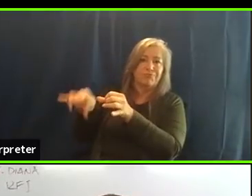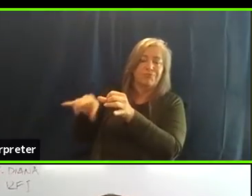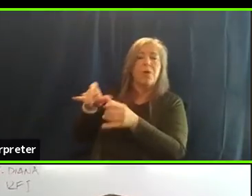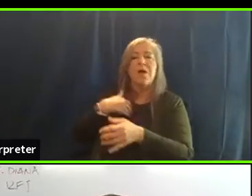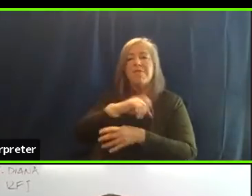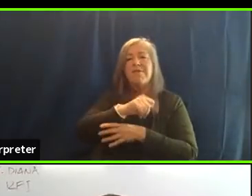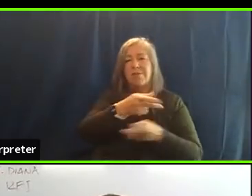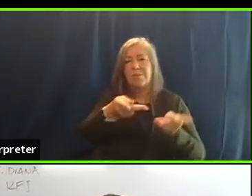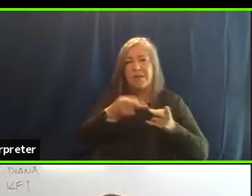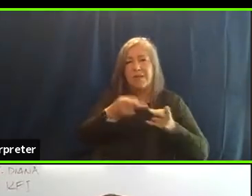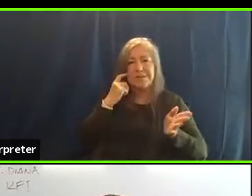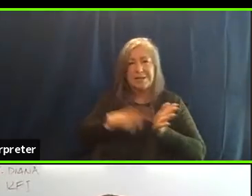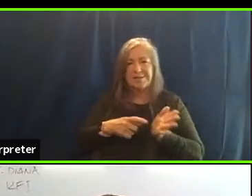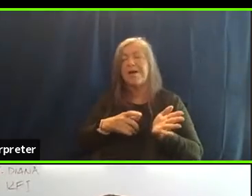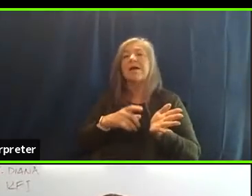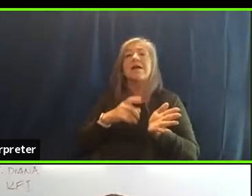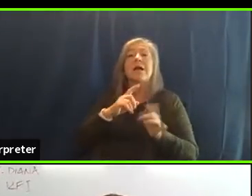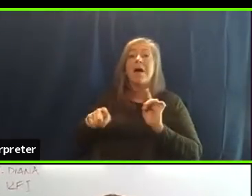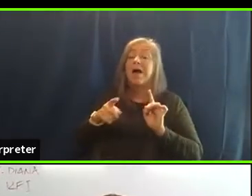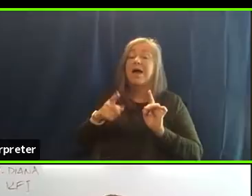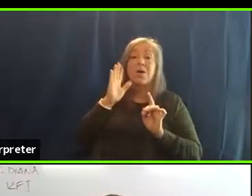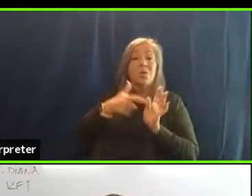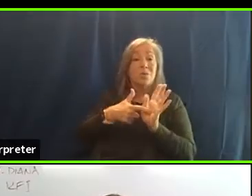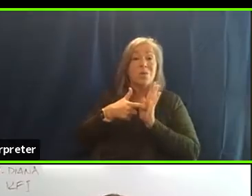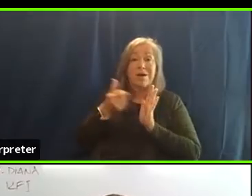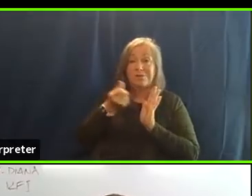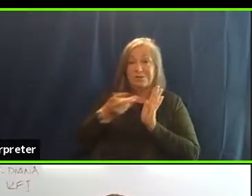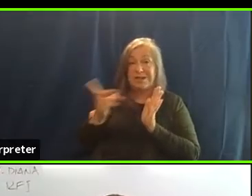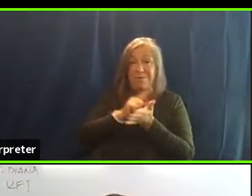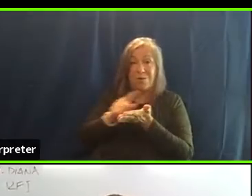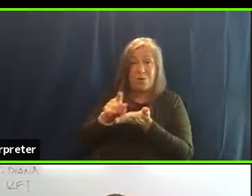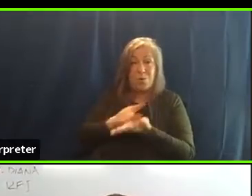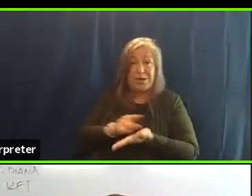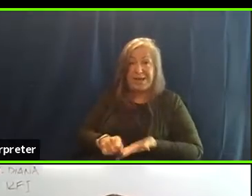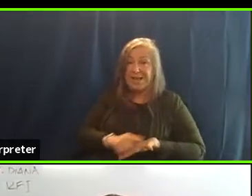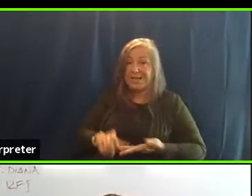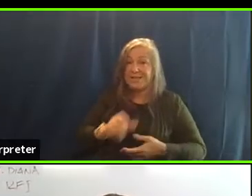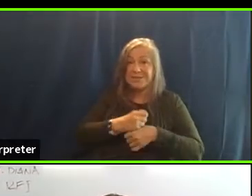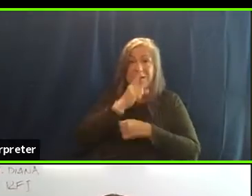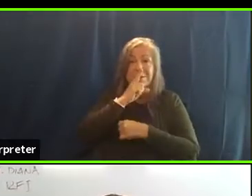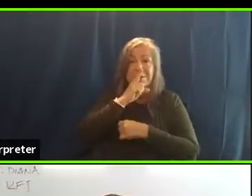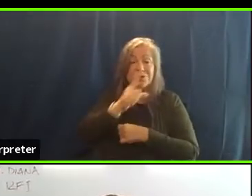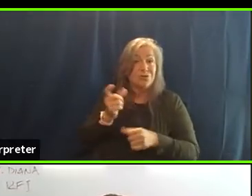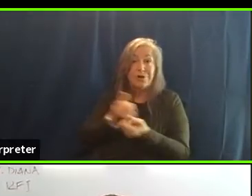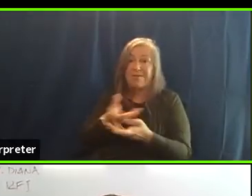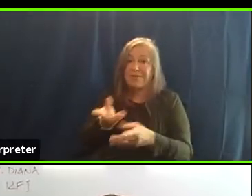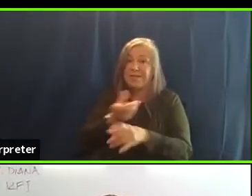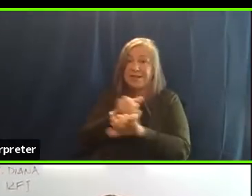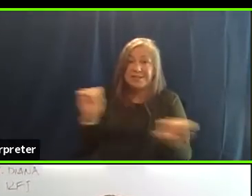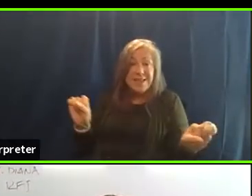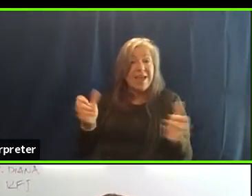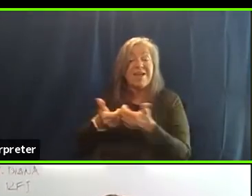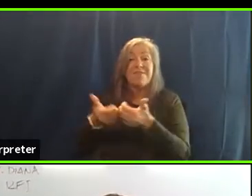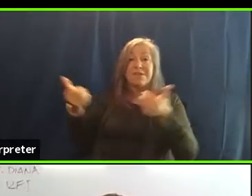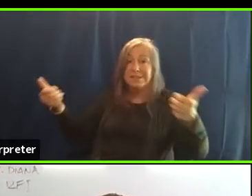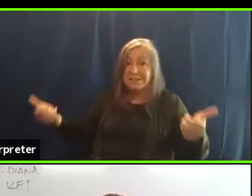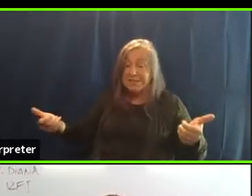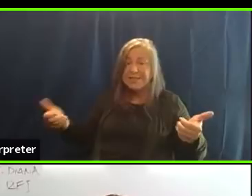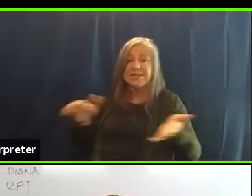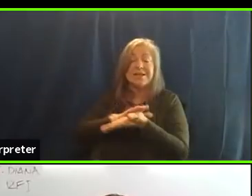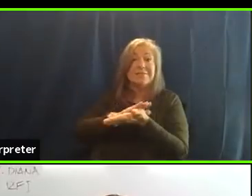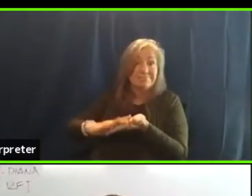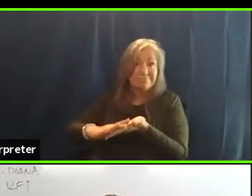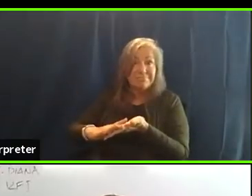take several weeks for us to get through this process. And we want to make sure that we are ready to go and work, that facilities is not going to be the